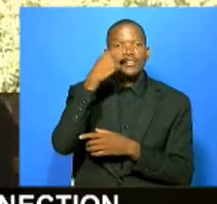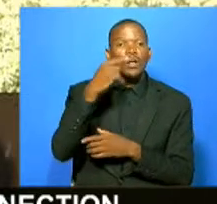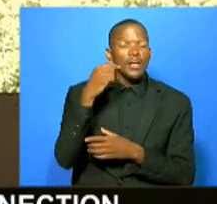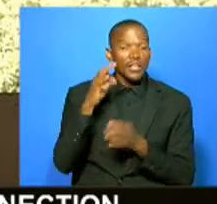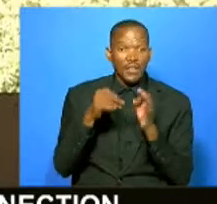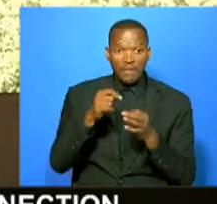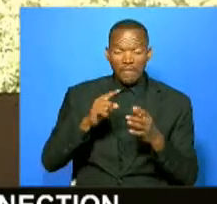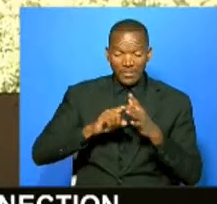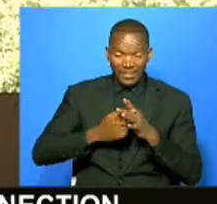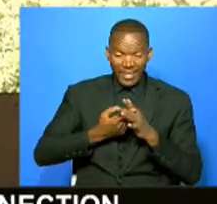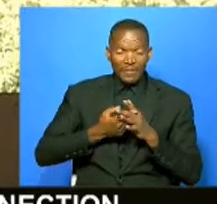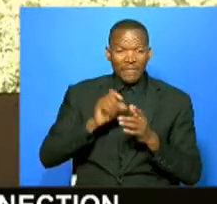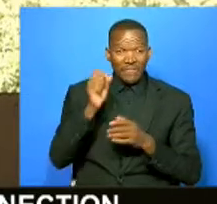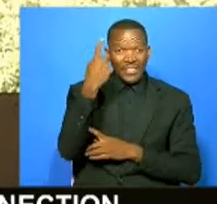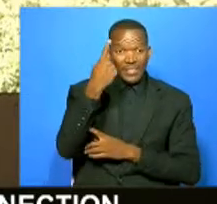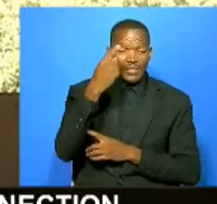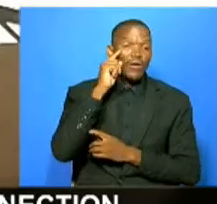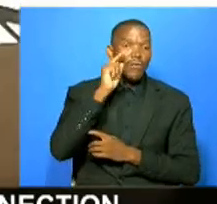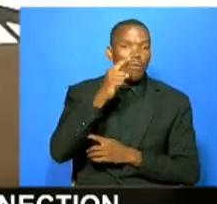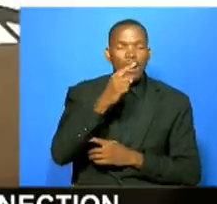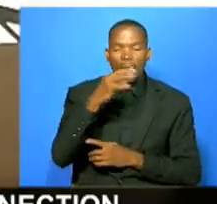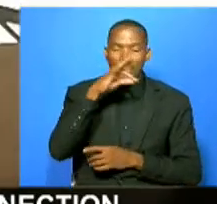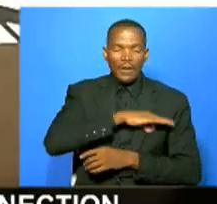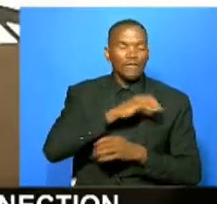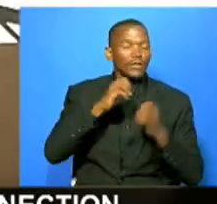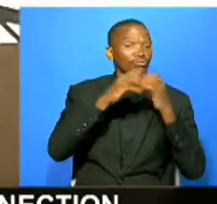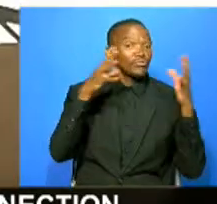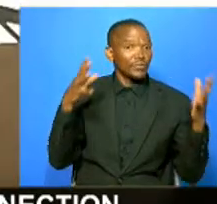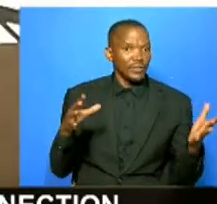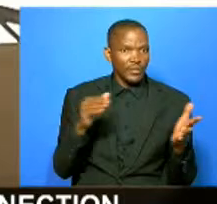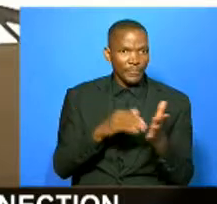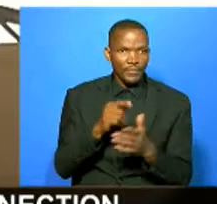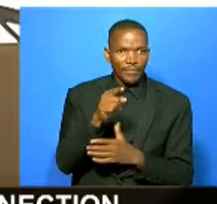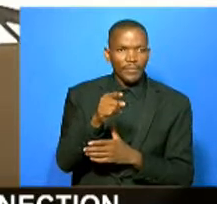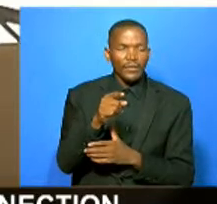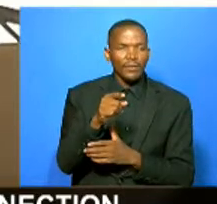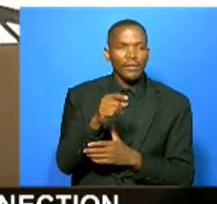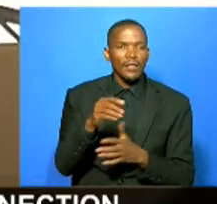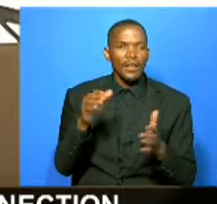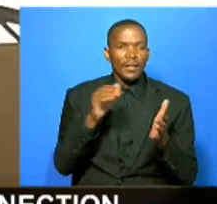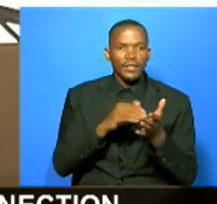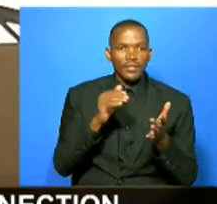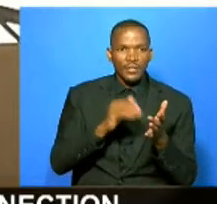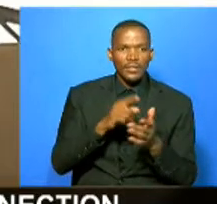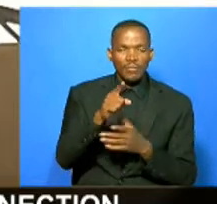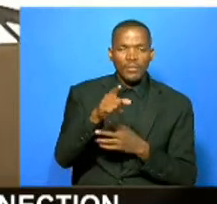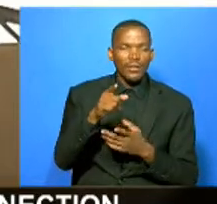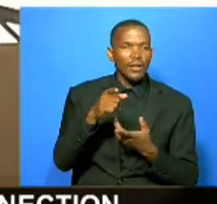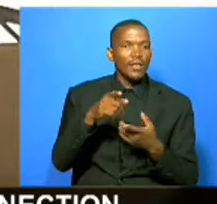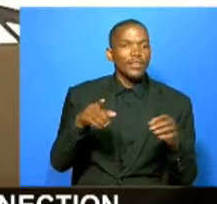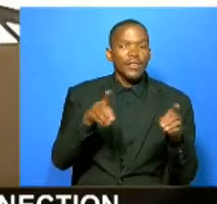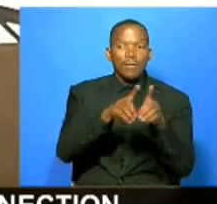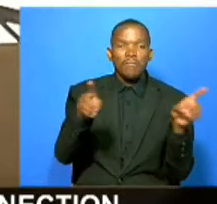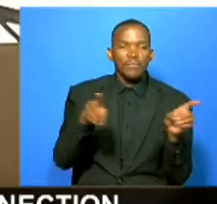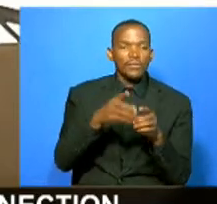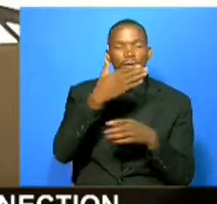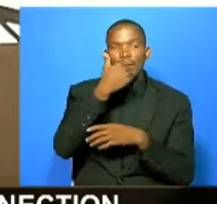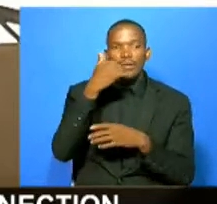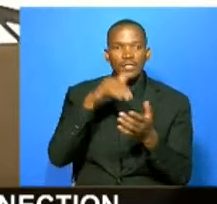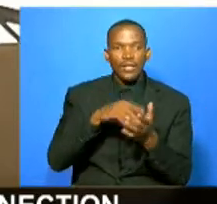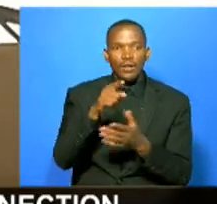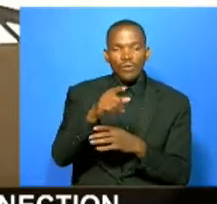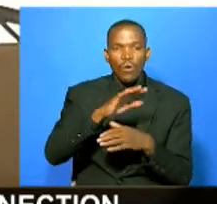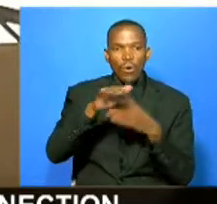ke yone e bonang sebokotse se nonne puso e dirile gore the environment in the conducive kana diemo e nne tse